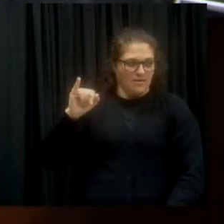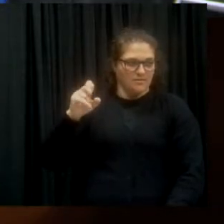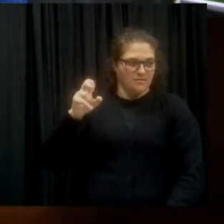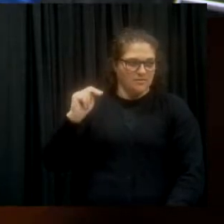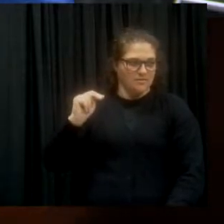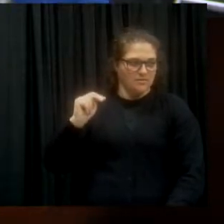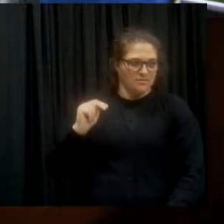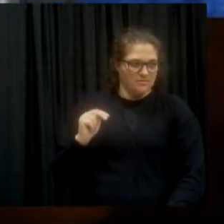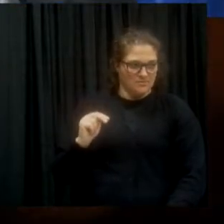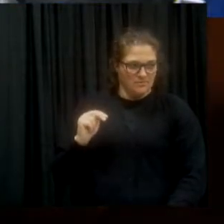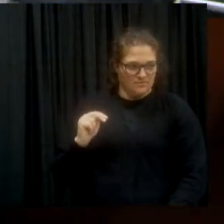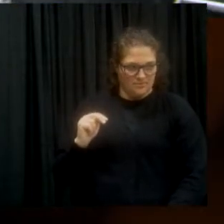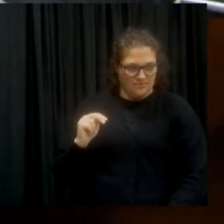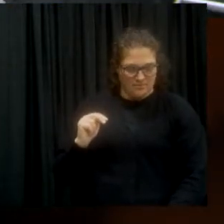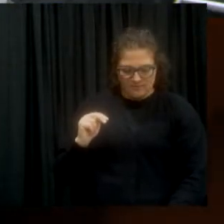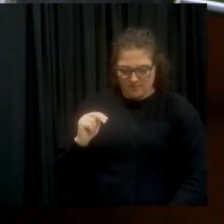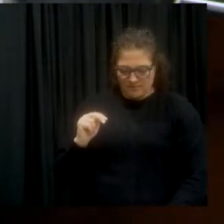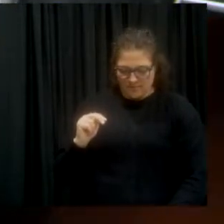cum laude.